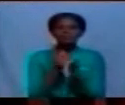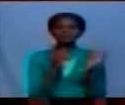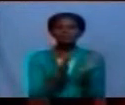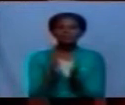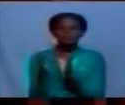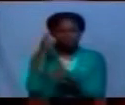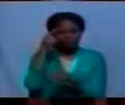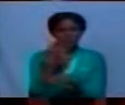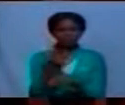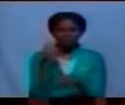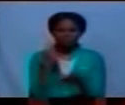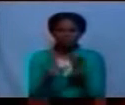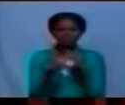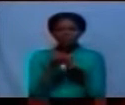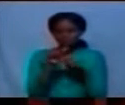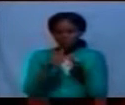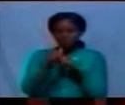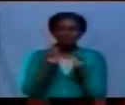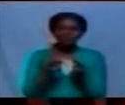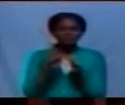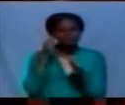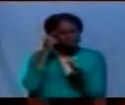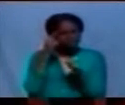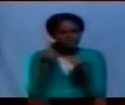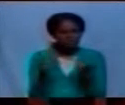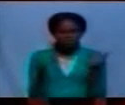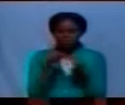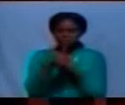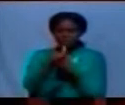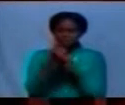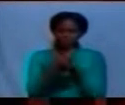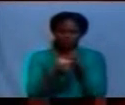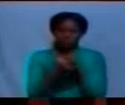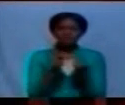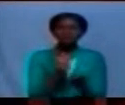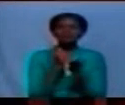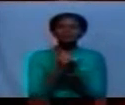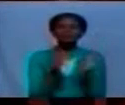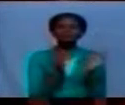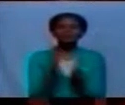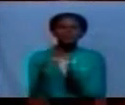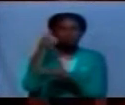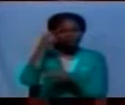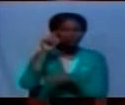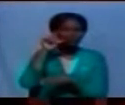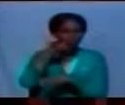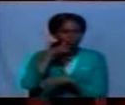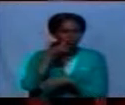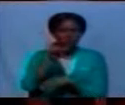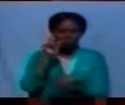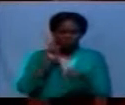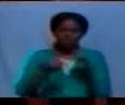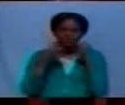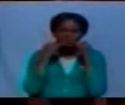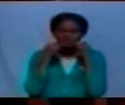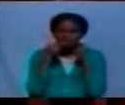things that you may anticipate or unanticipate. So when you save, it helps you to plan for your tomorrow. We can't tell what